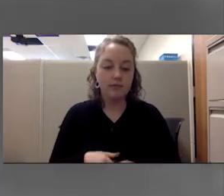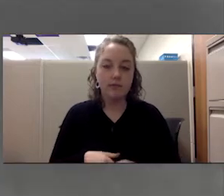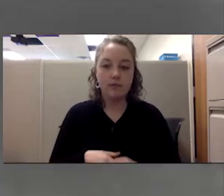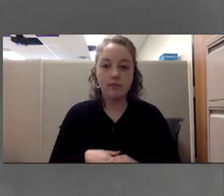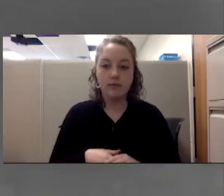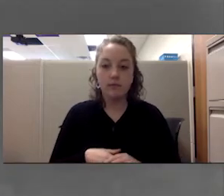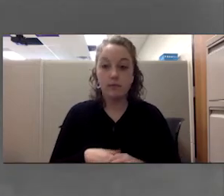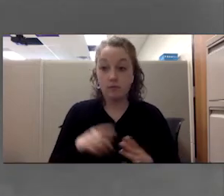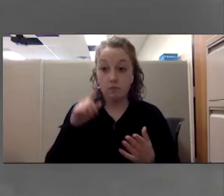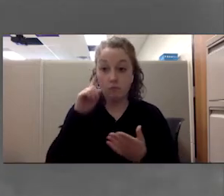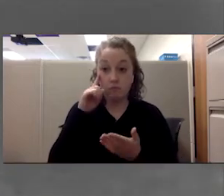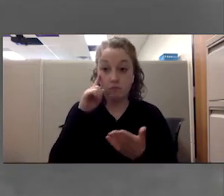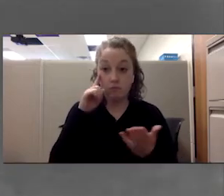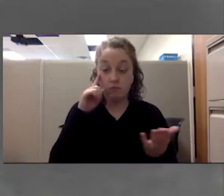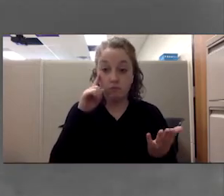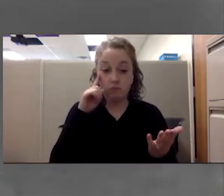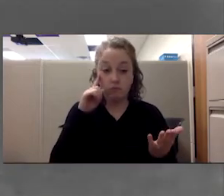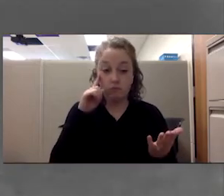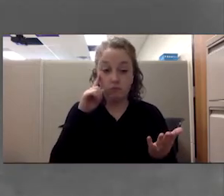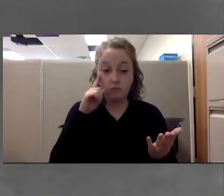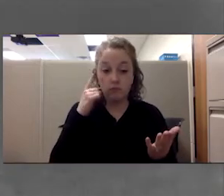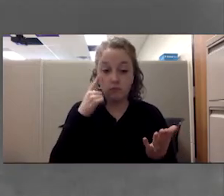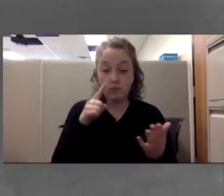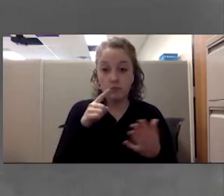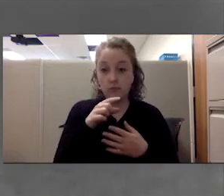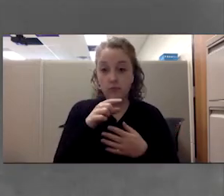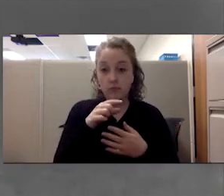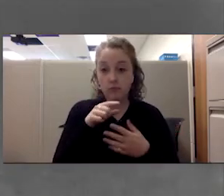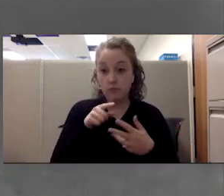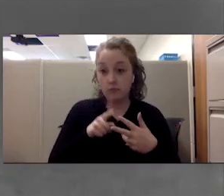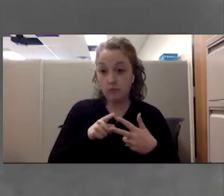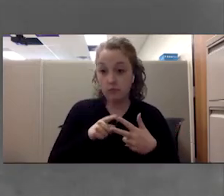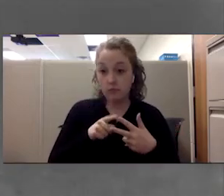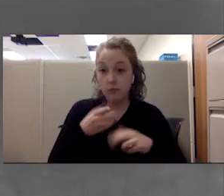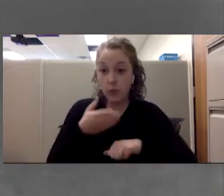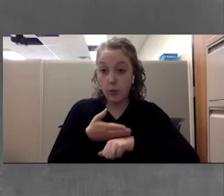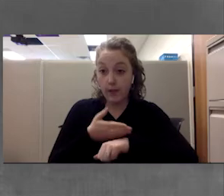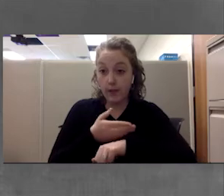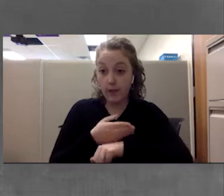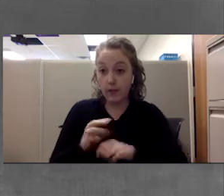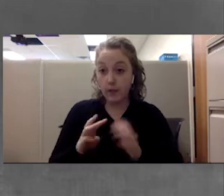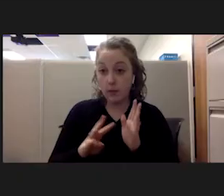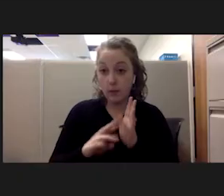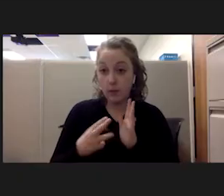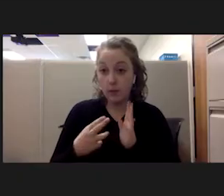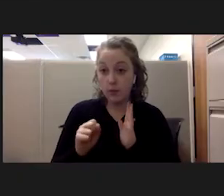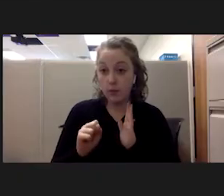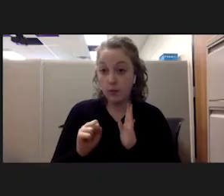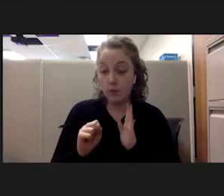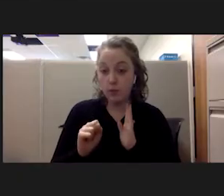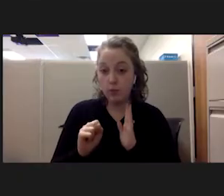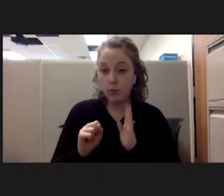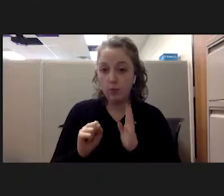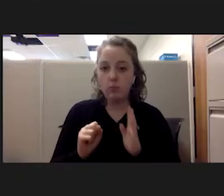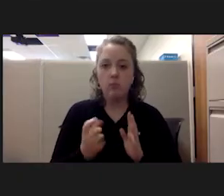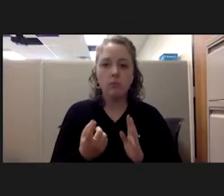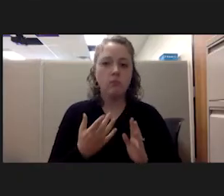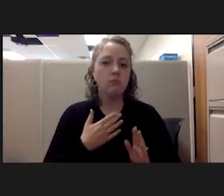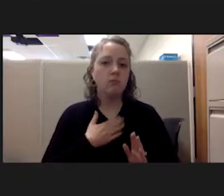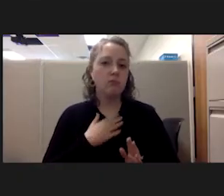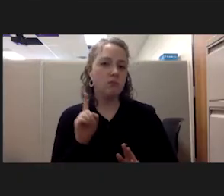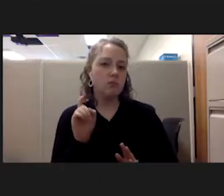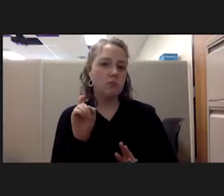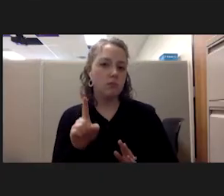Any other thoughts on option 2, renovating the Waco High School? I guess one of my questions was, if you're